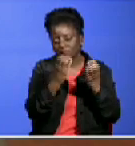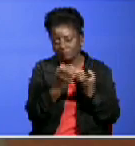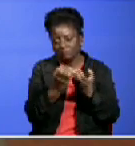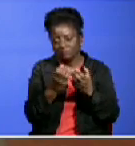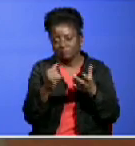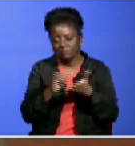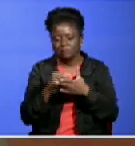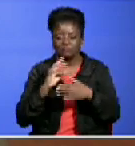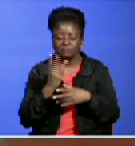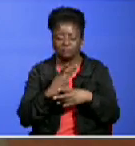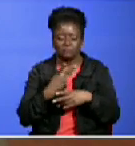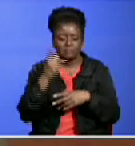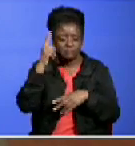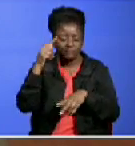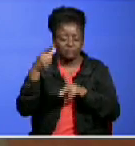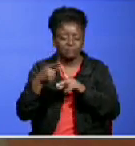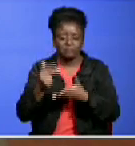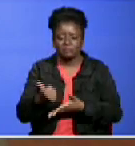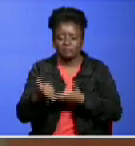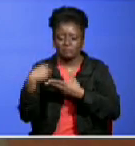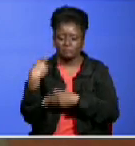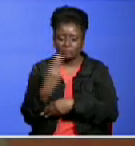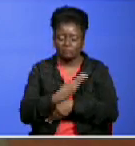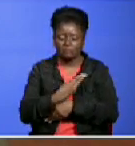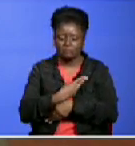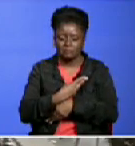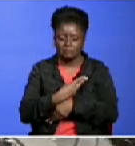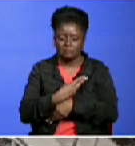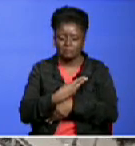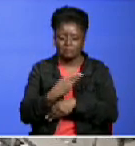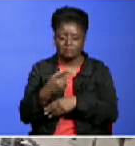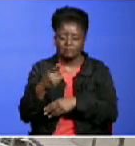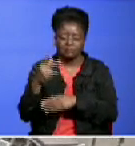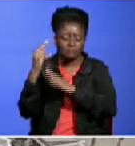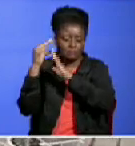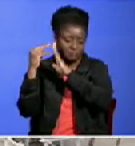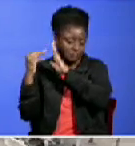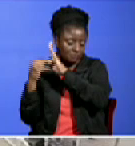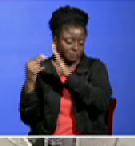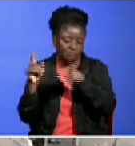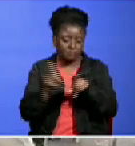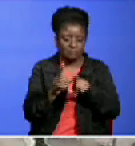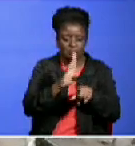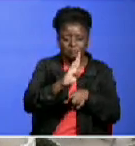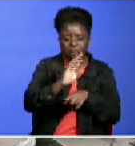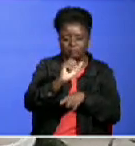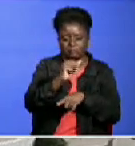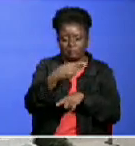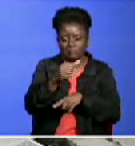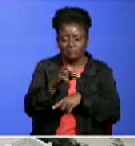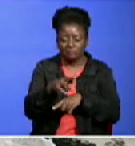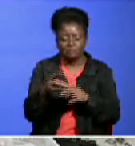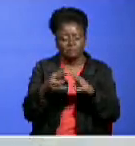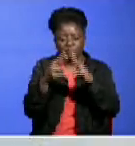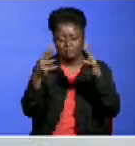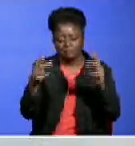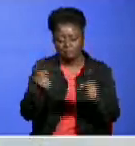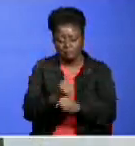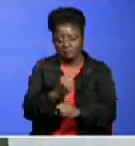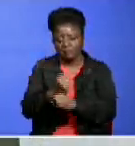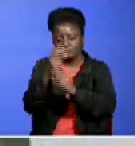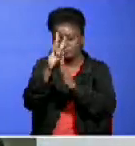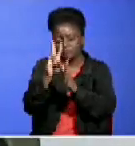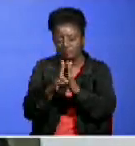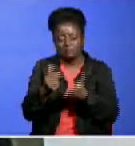entities that we look to help us out in. Hasty says properties like Bahama in particular have been very supportive of the program,